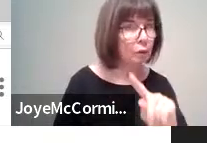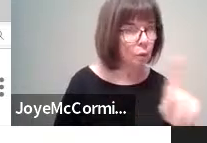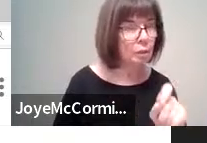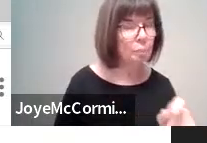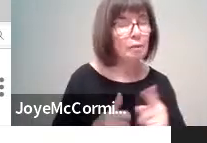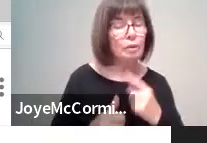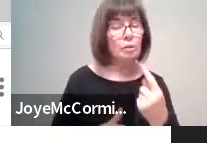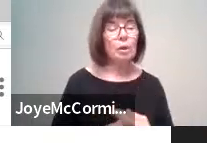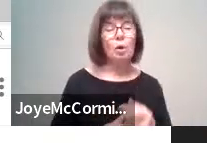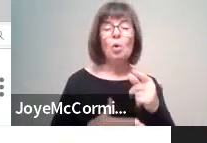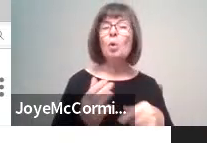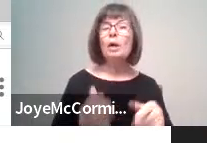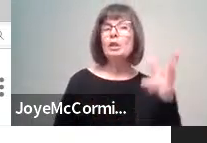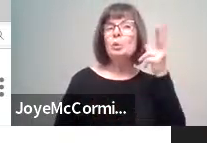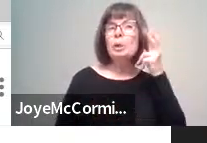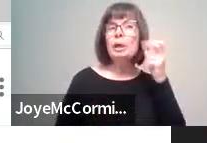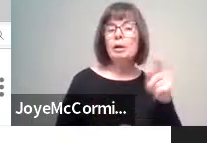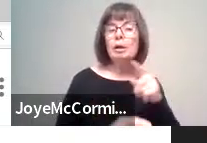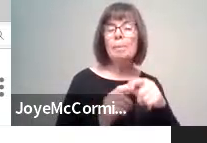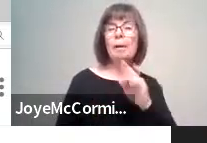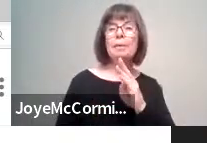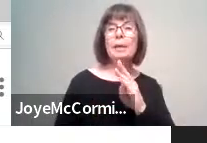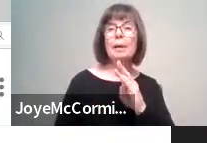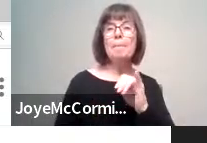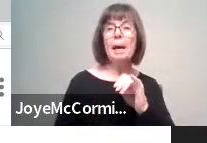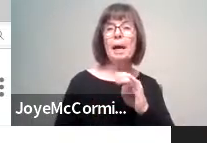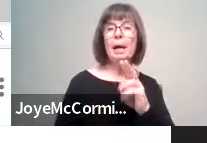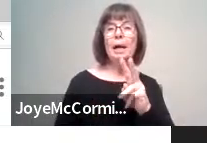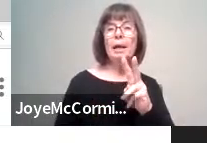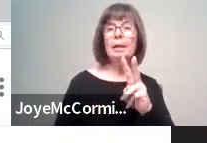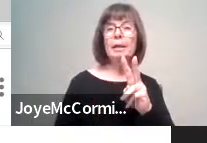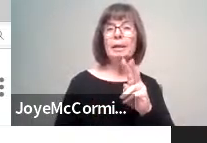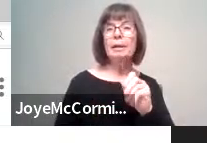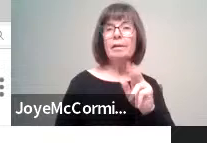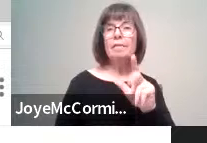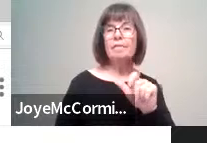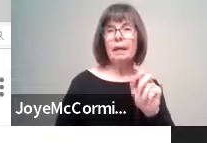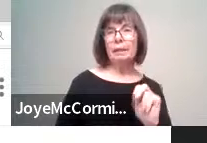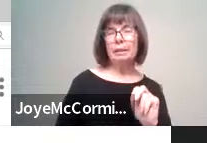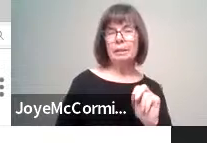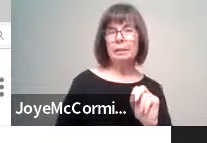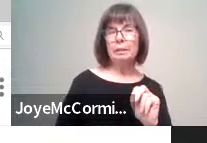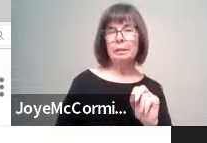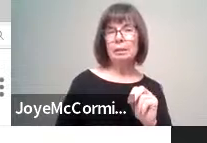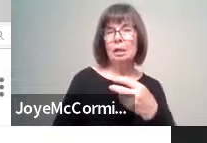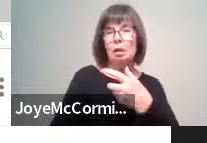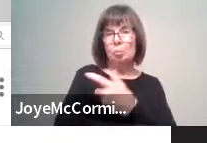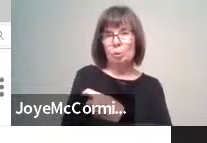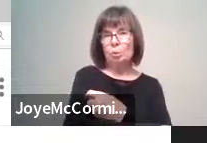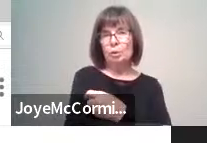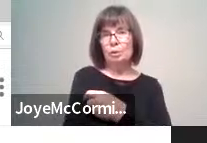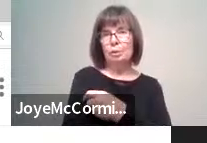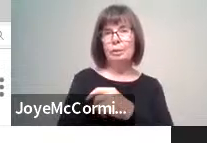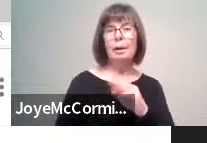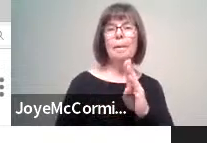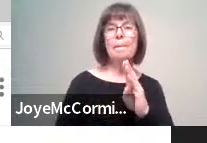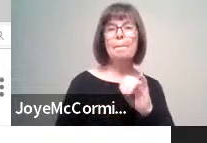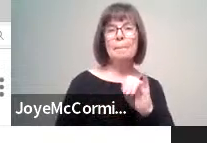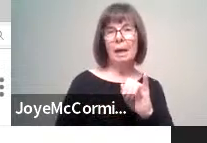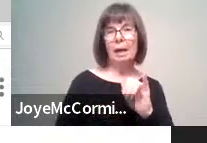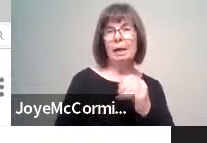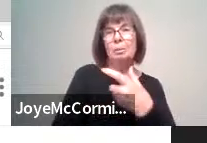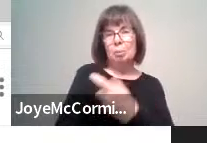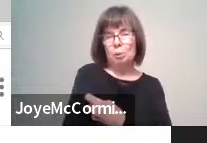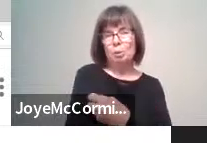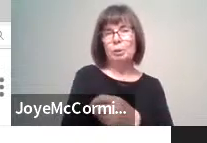just what are you hearing about the bivalent booster? And yeah, if you could let us know, what are our communities telling